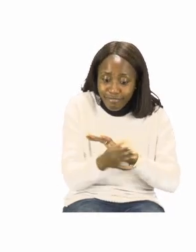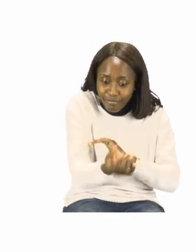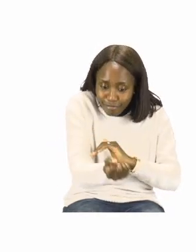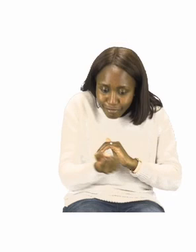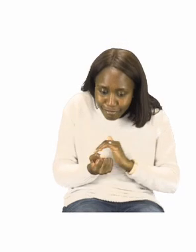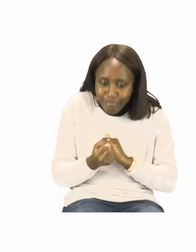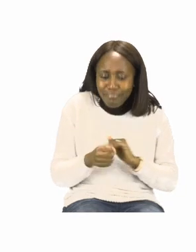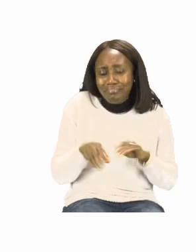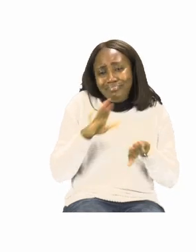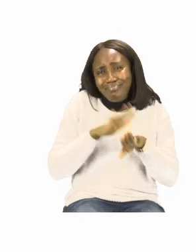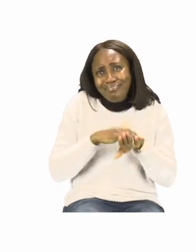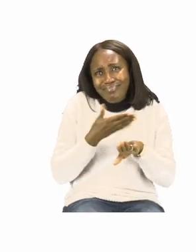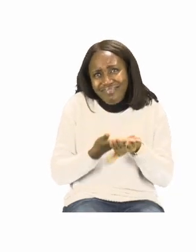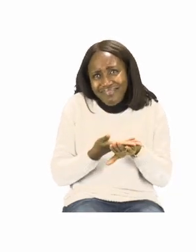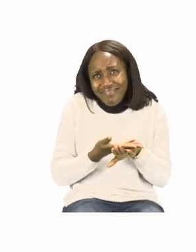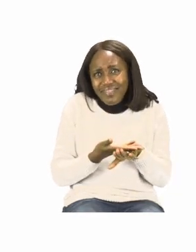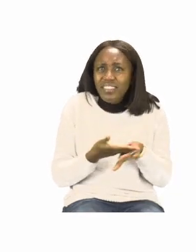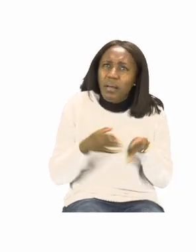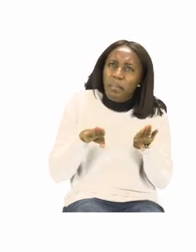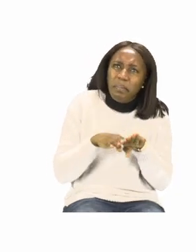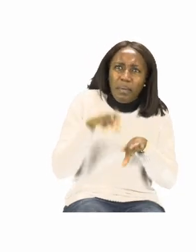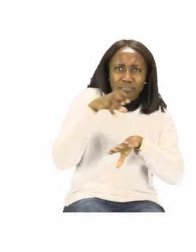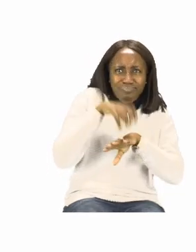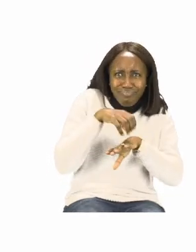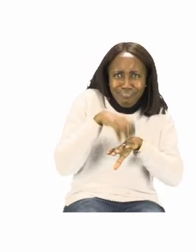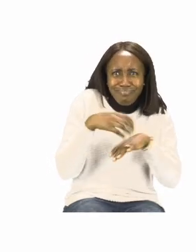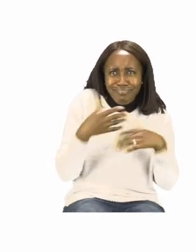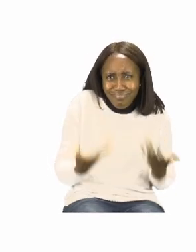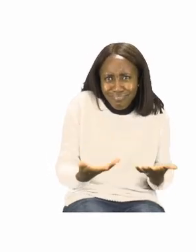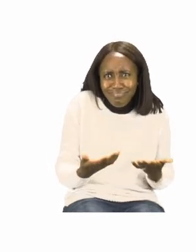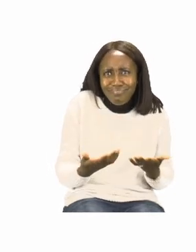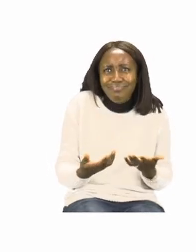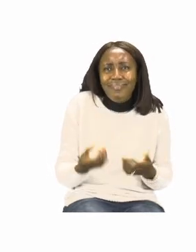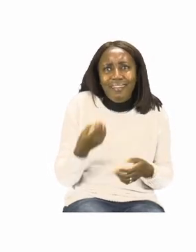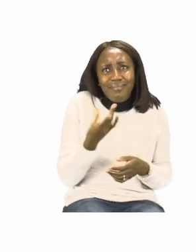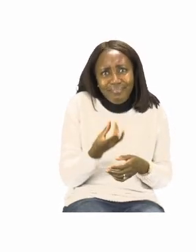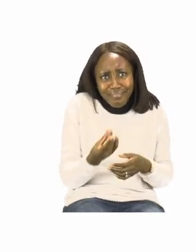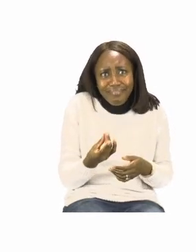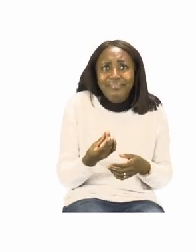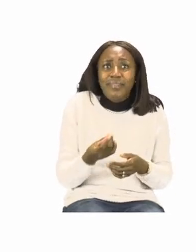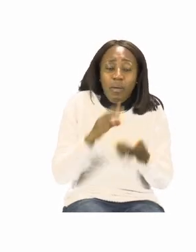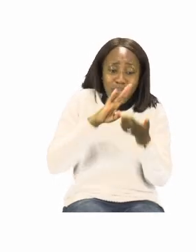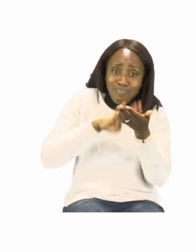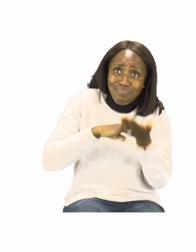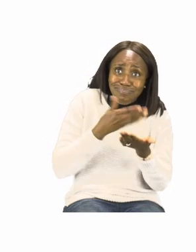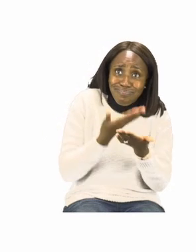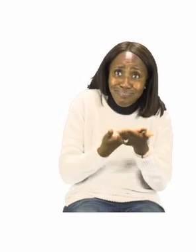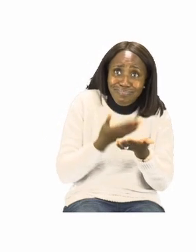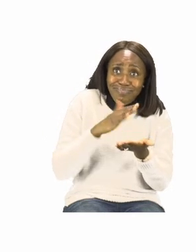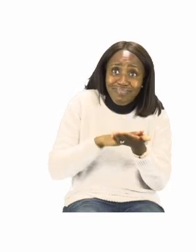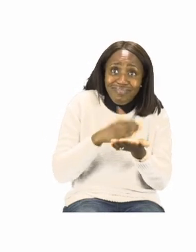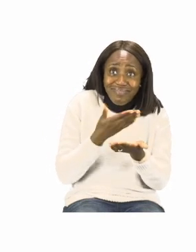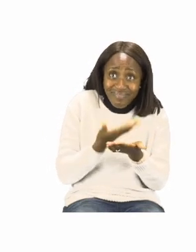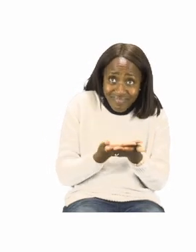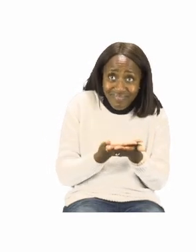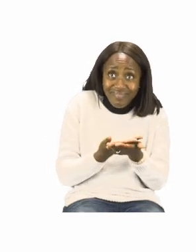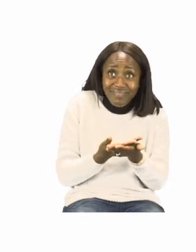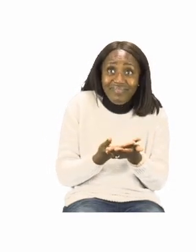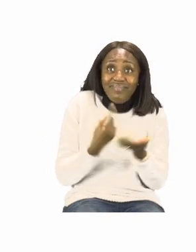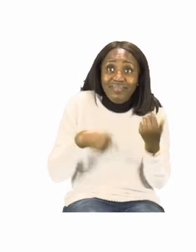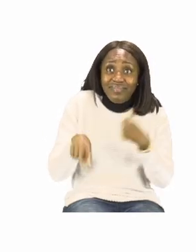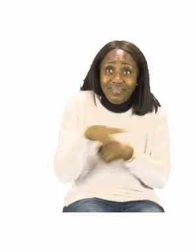make something in the oven. The word braai is to cook food on